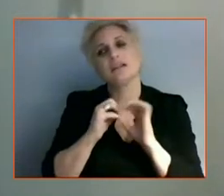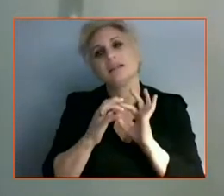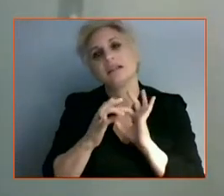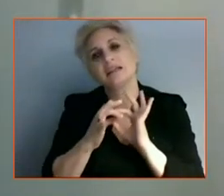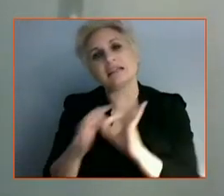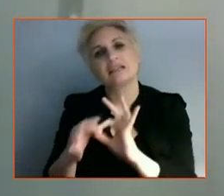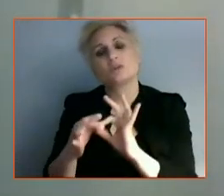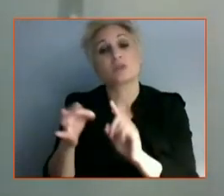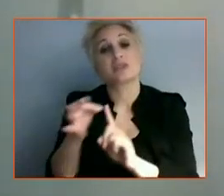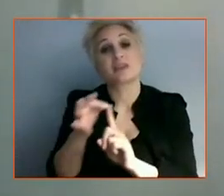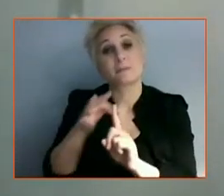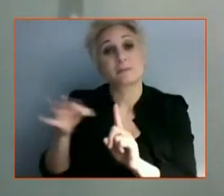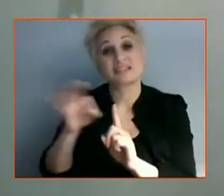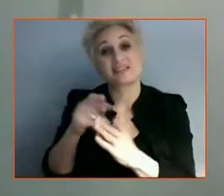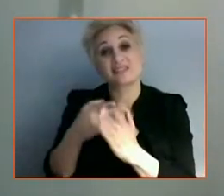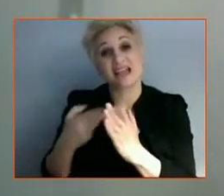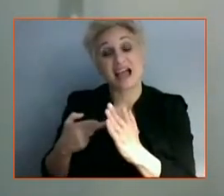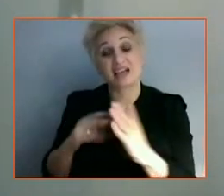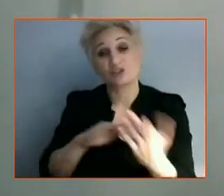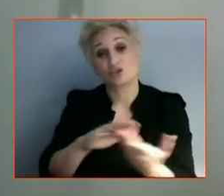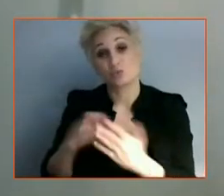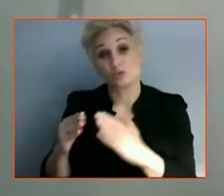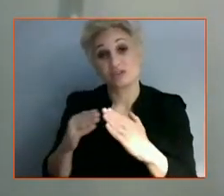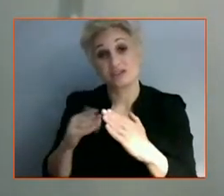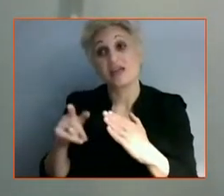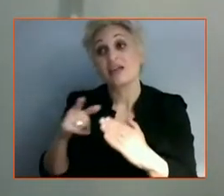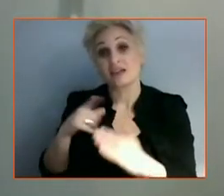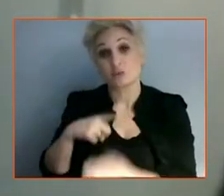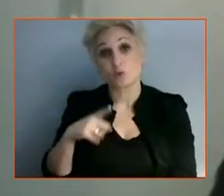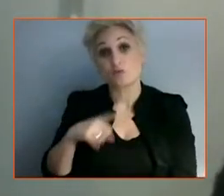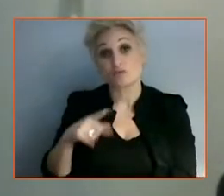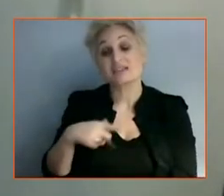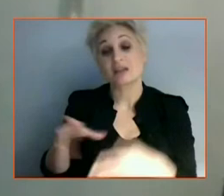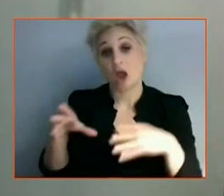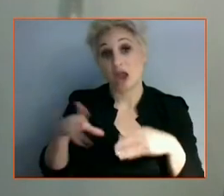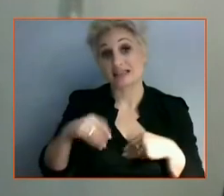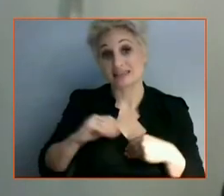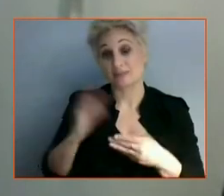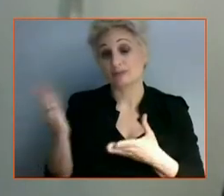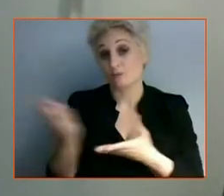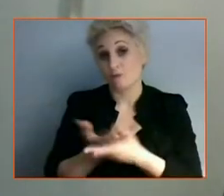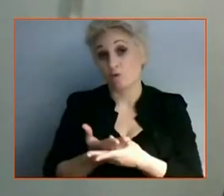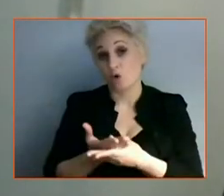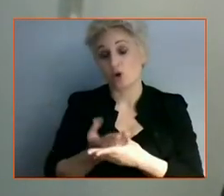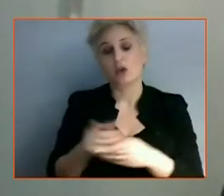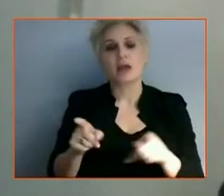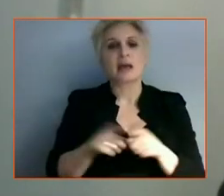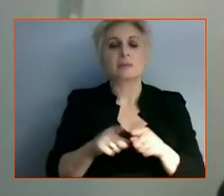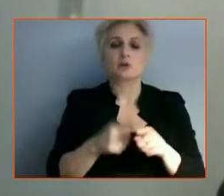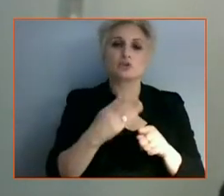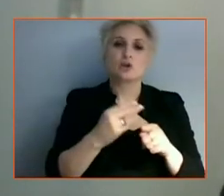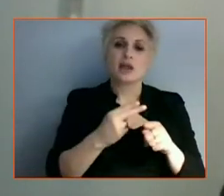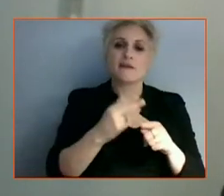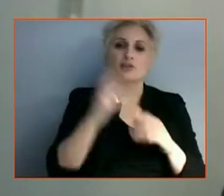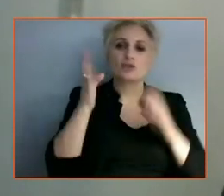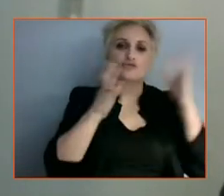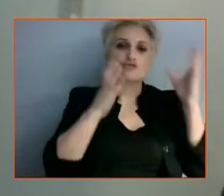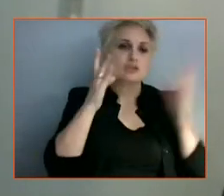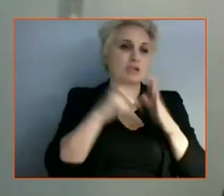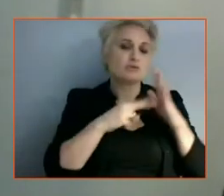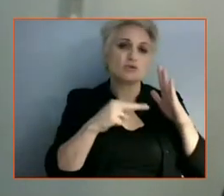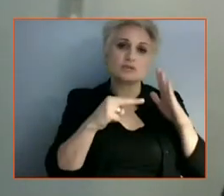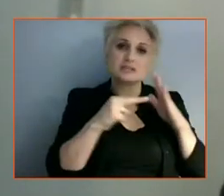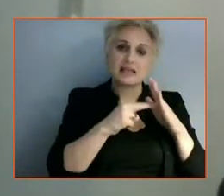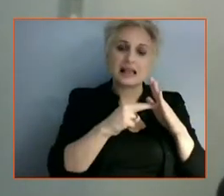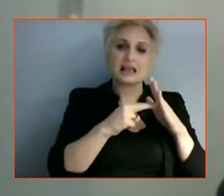arts community. That's one of the reasons that I took that on. But I've also had the Creative New Zealand, the Matauranga